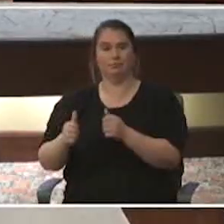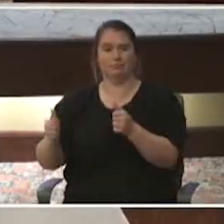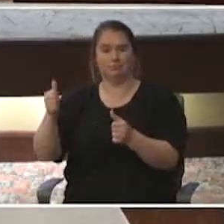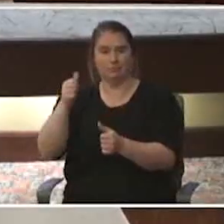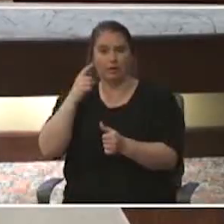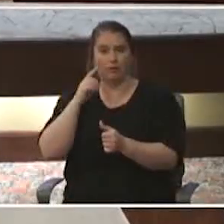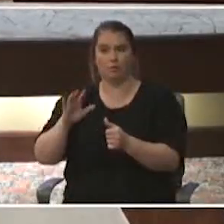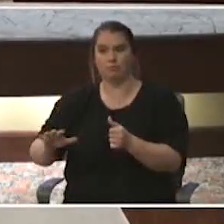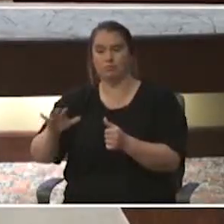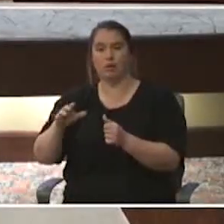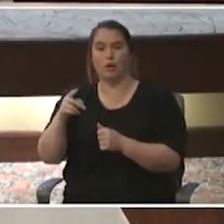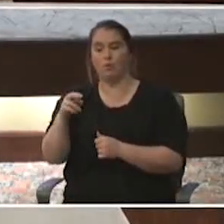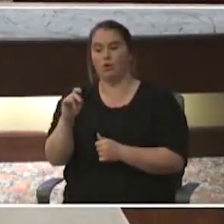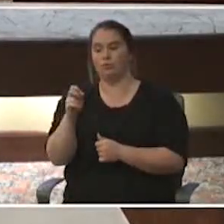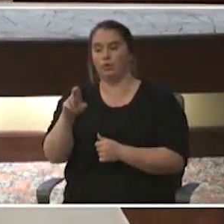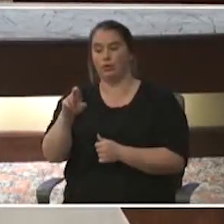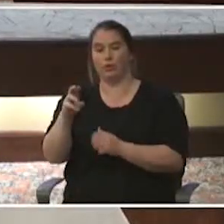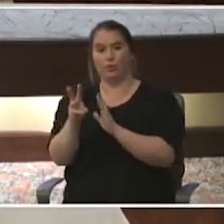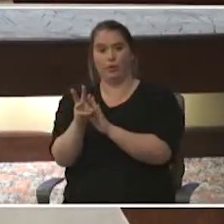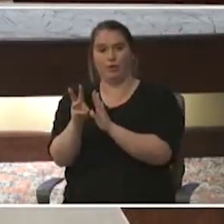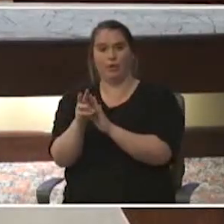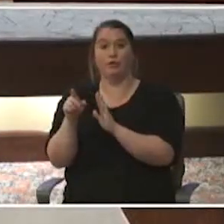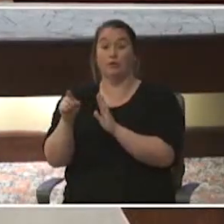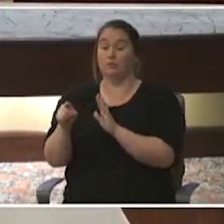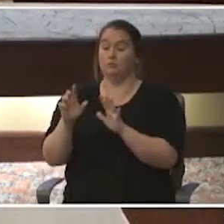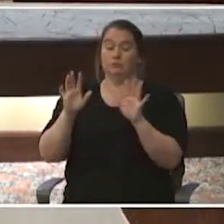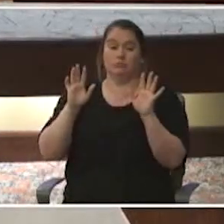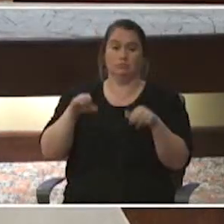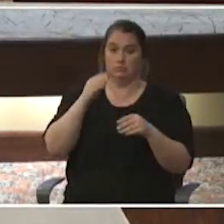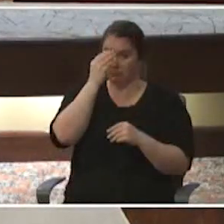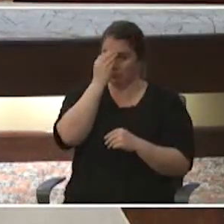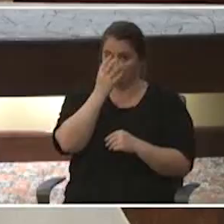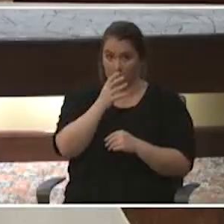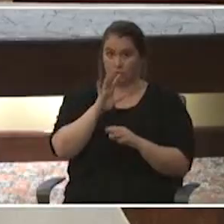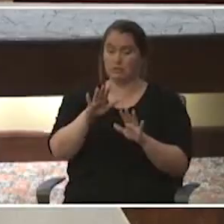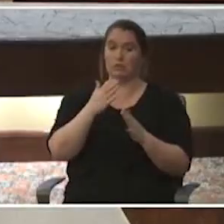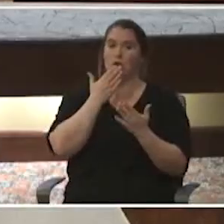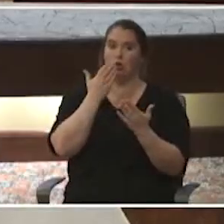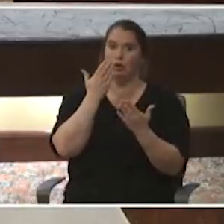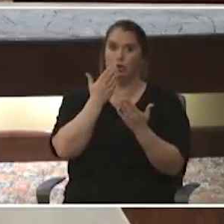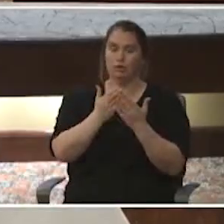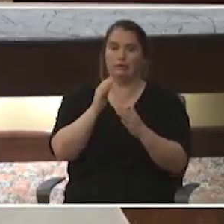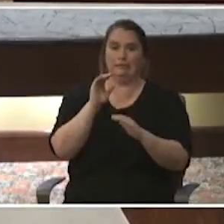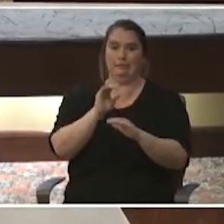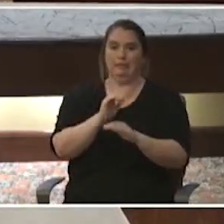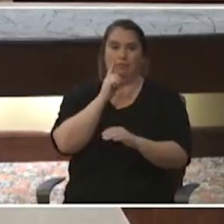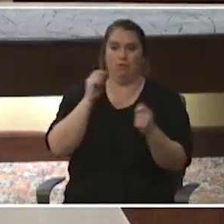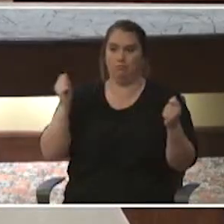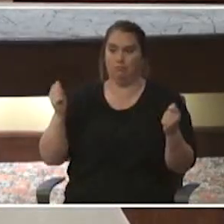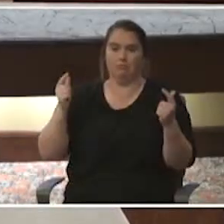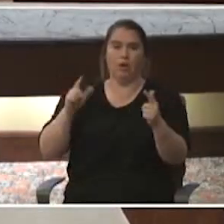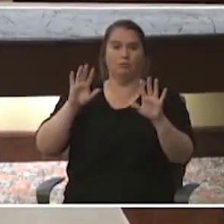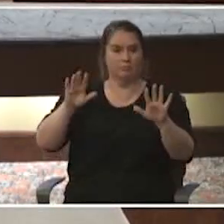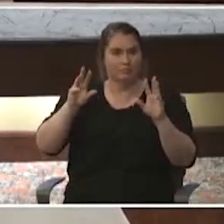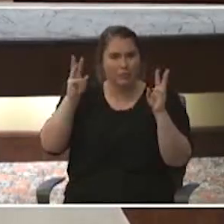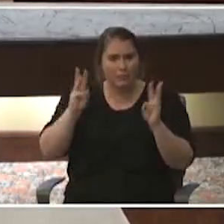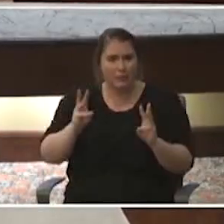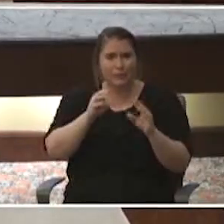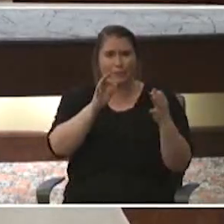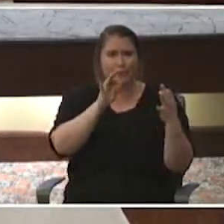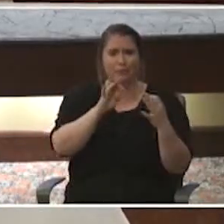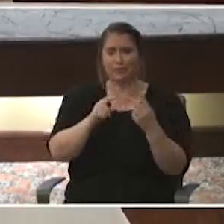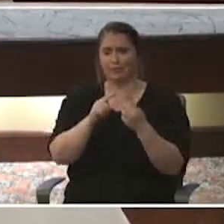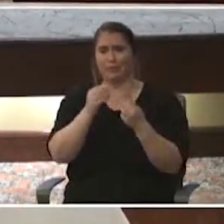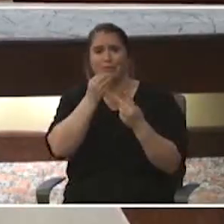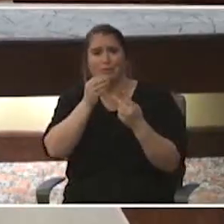Waco group right now. And it was just a pleasant evening for everybody. And the weather was perfect, the food was perfect,